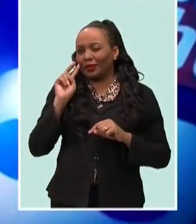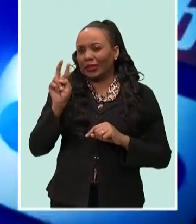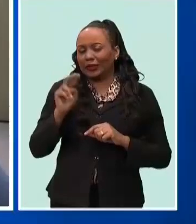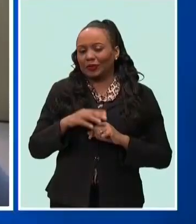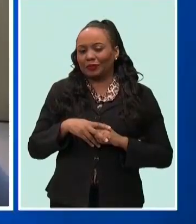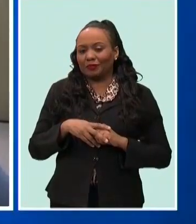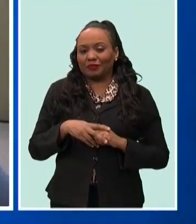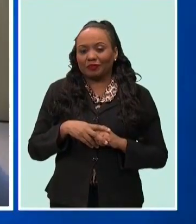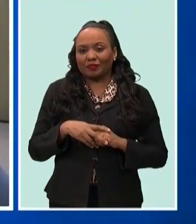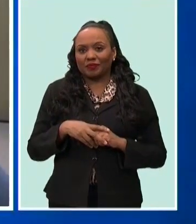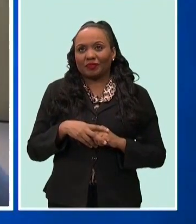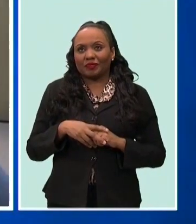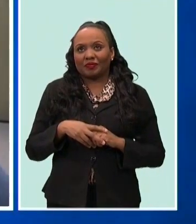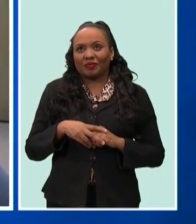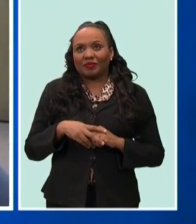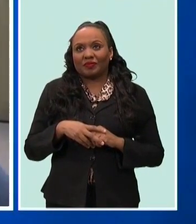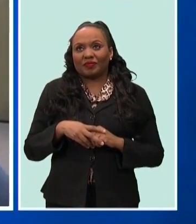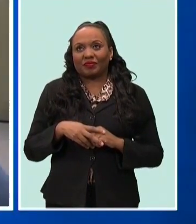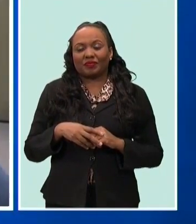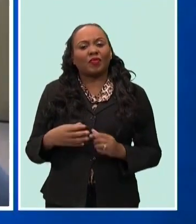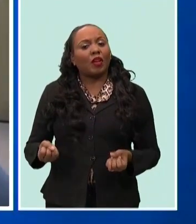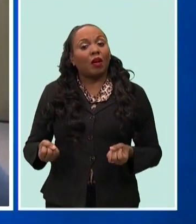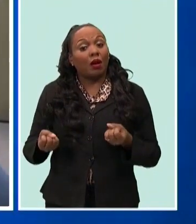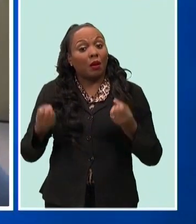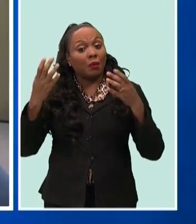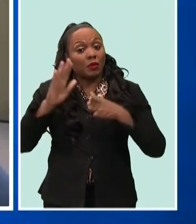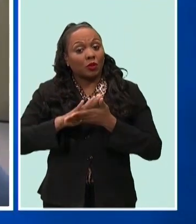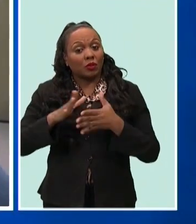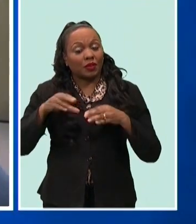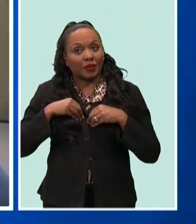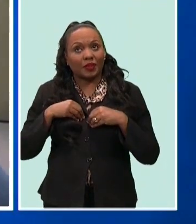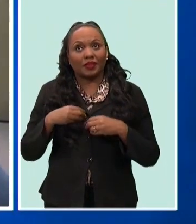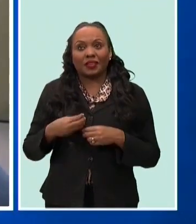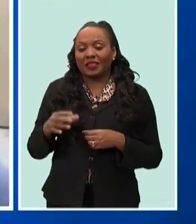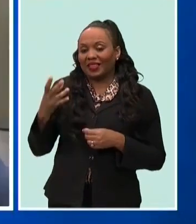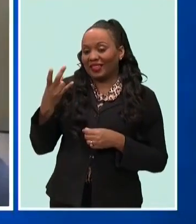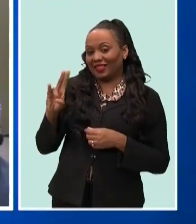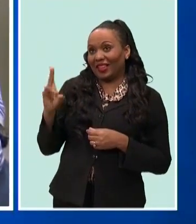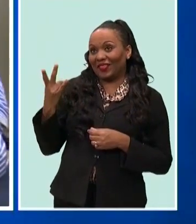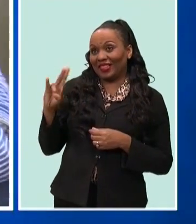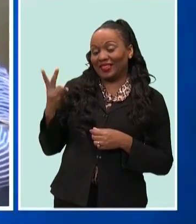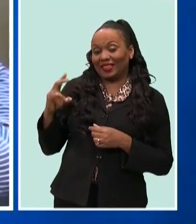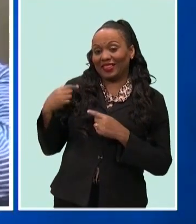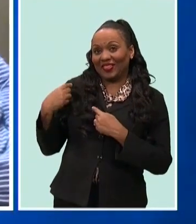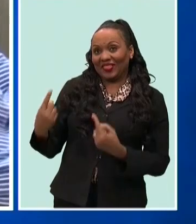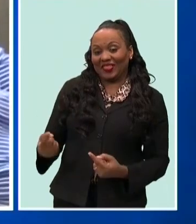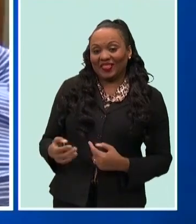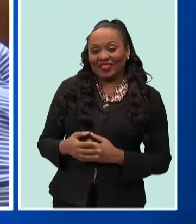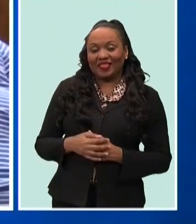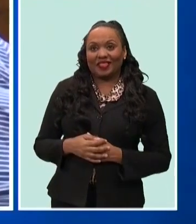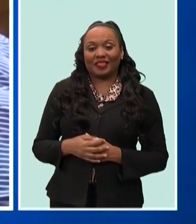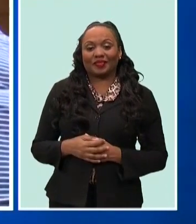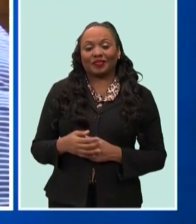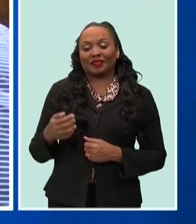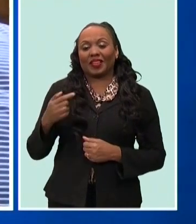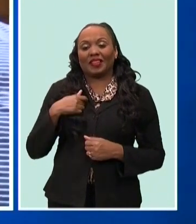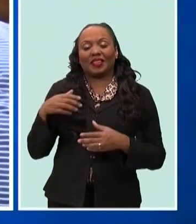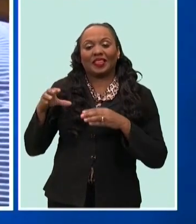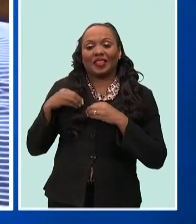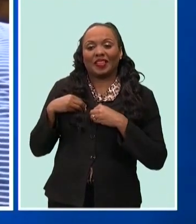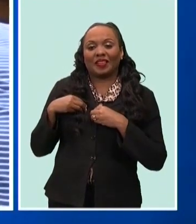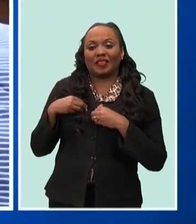look. You've been accepted to how many schools? 17 so far. Xavier University I got into. I got